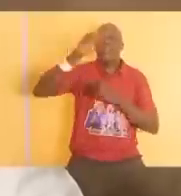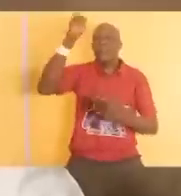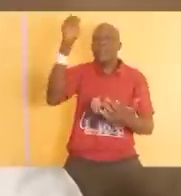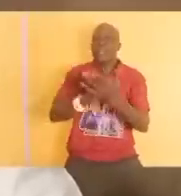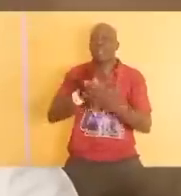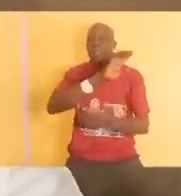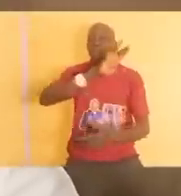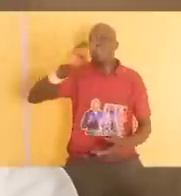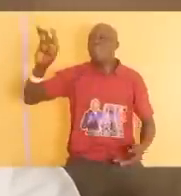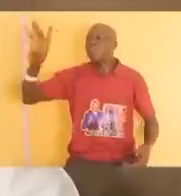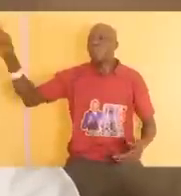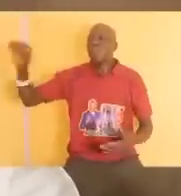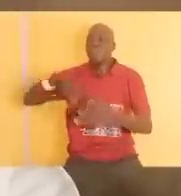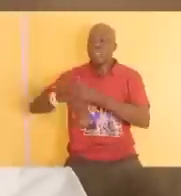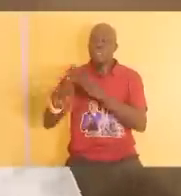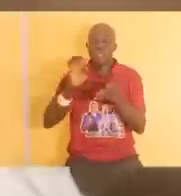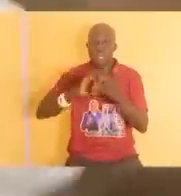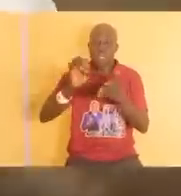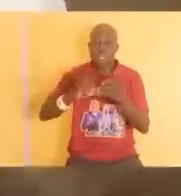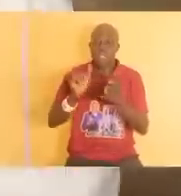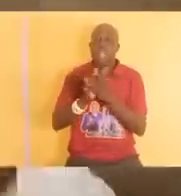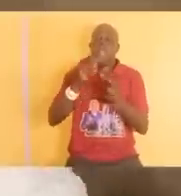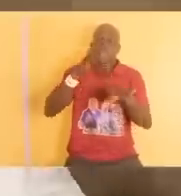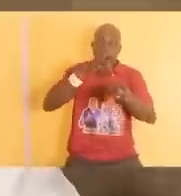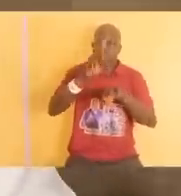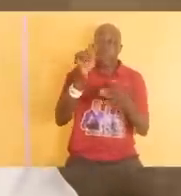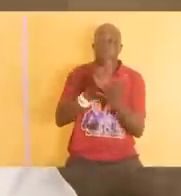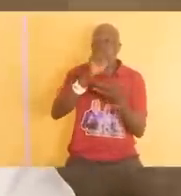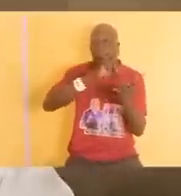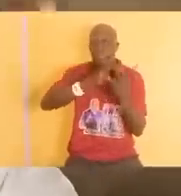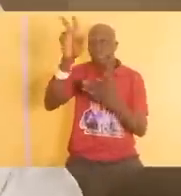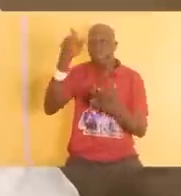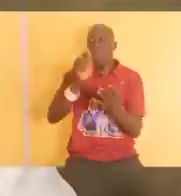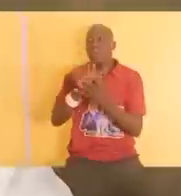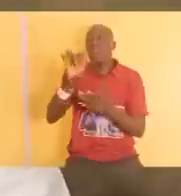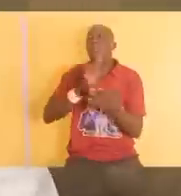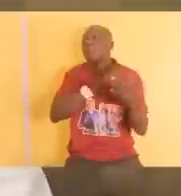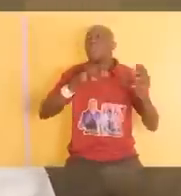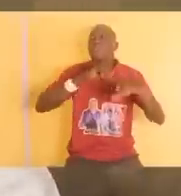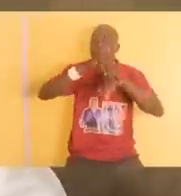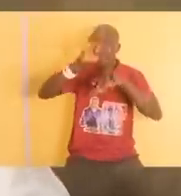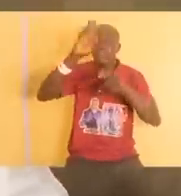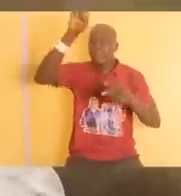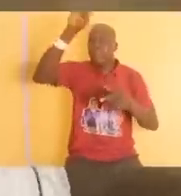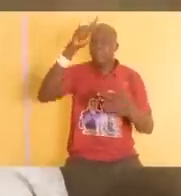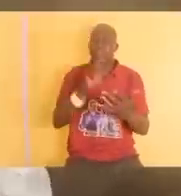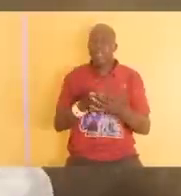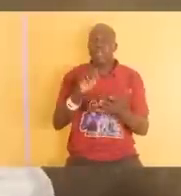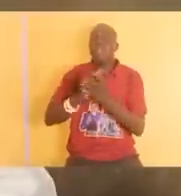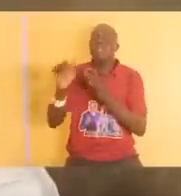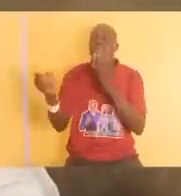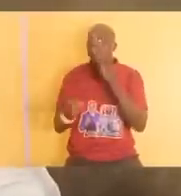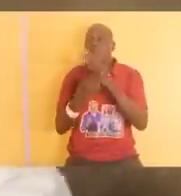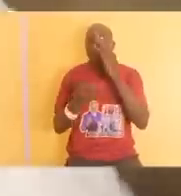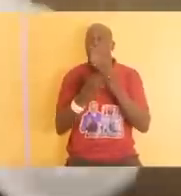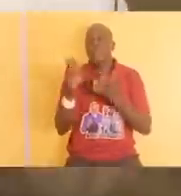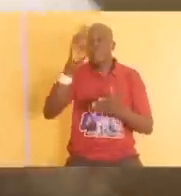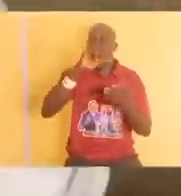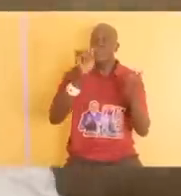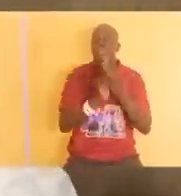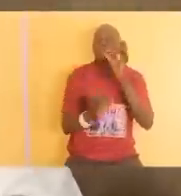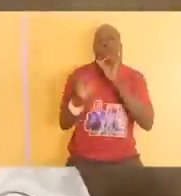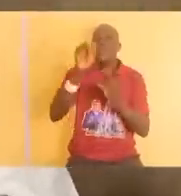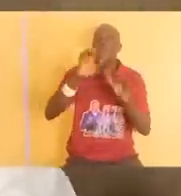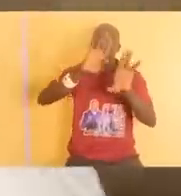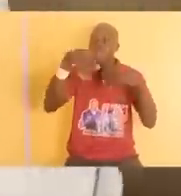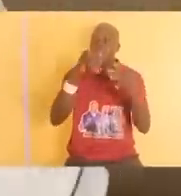1,800. He had 1,800 in his account. Who saw 1,000? That would pay 1,000. Only send you 1,000. And he said 1,000. Only bank to know. The bank. More of them